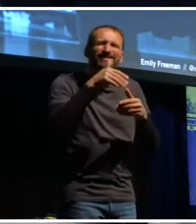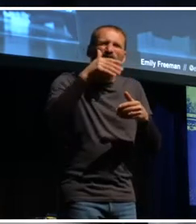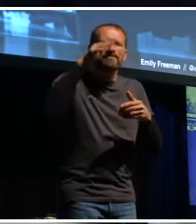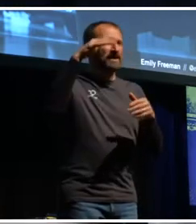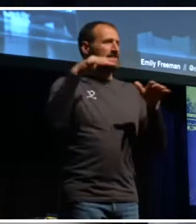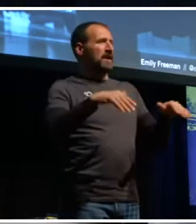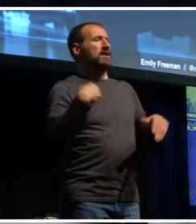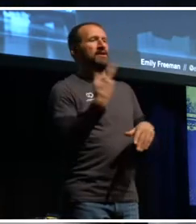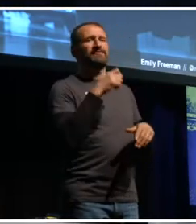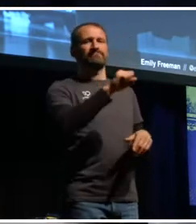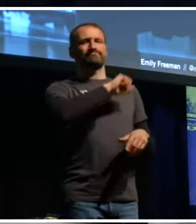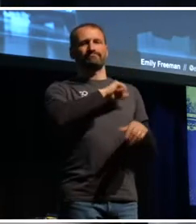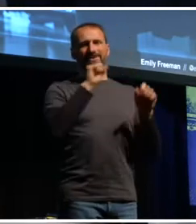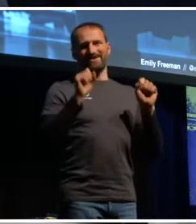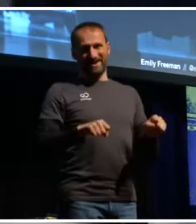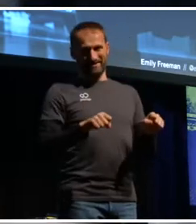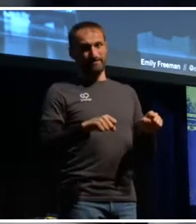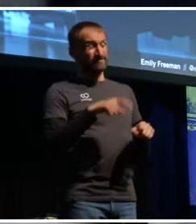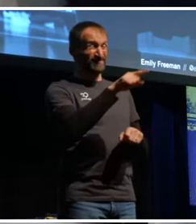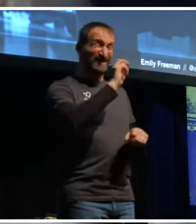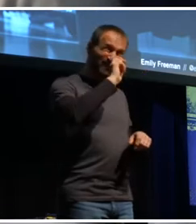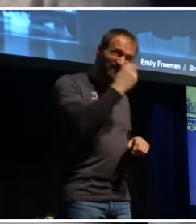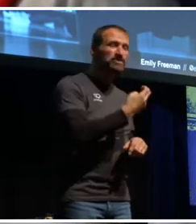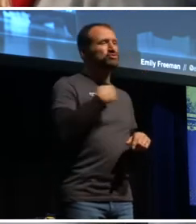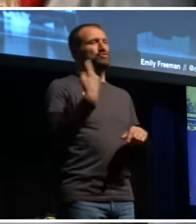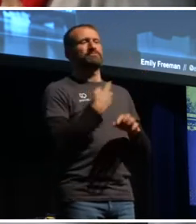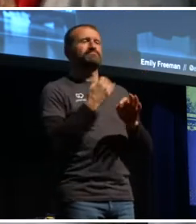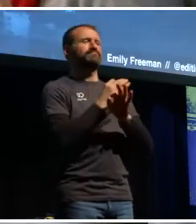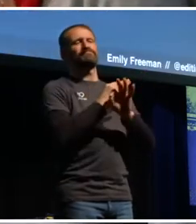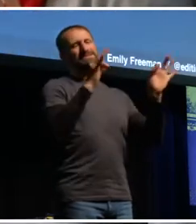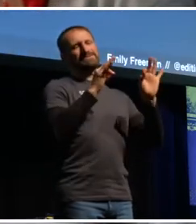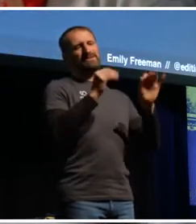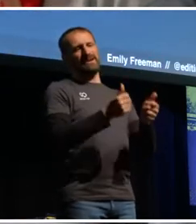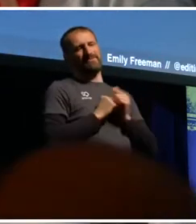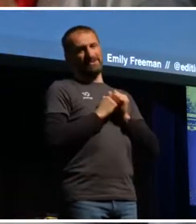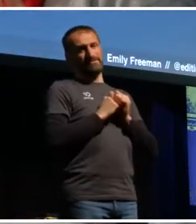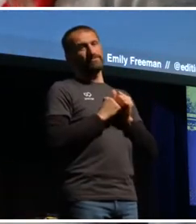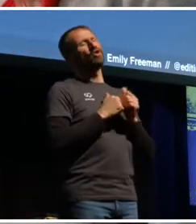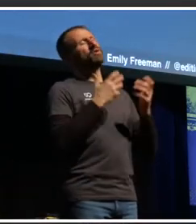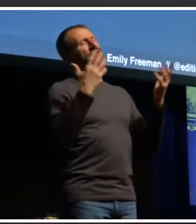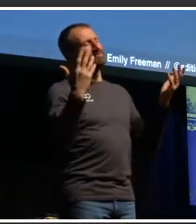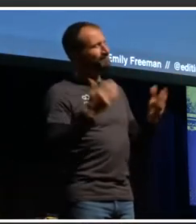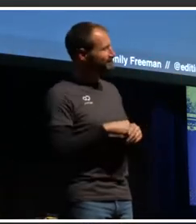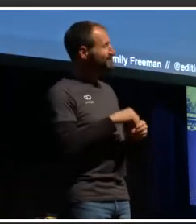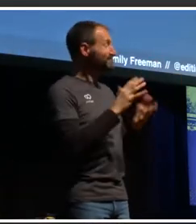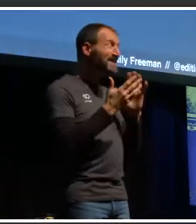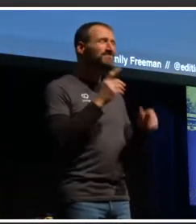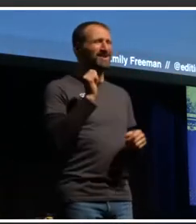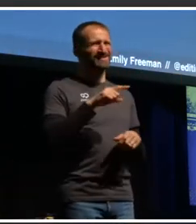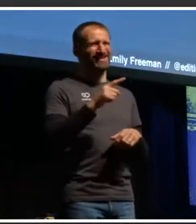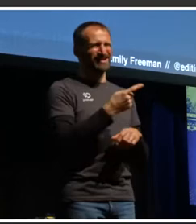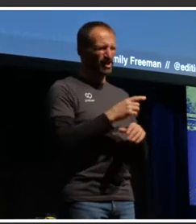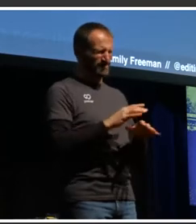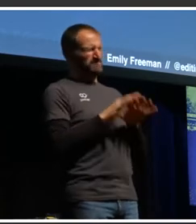to help us. Now, sometimes it can be hilariously flawed. Let's look for a moment at the